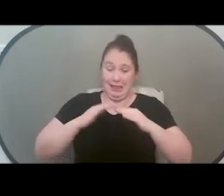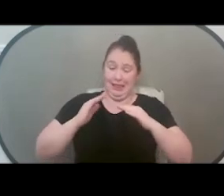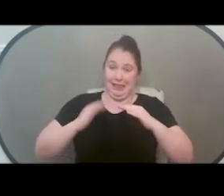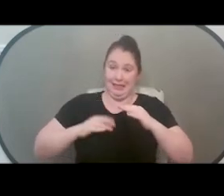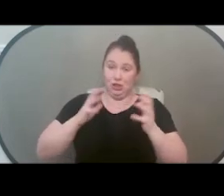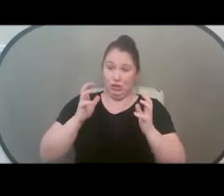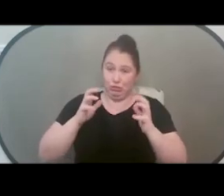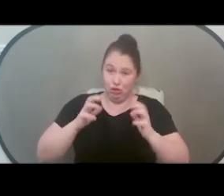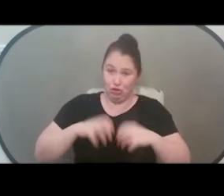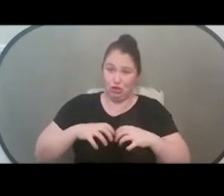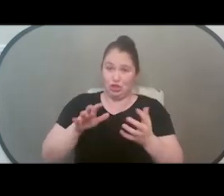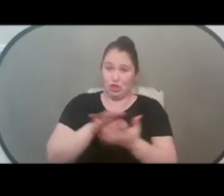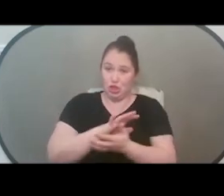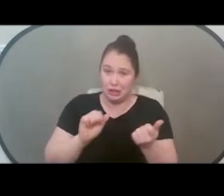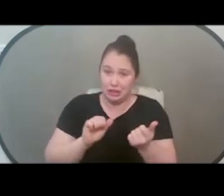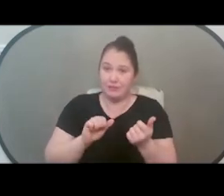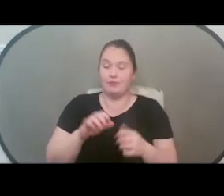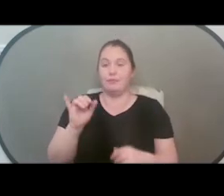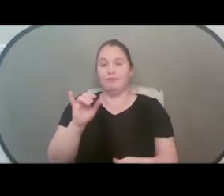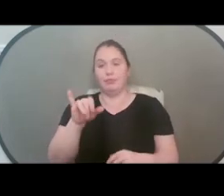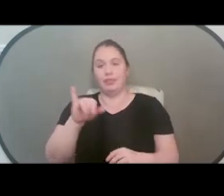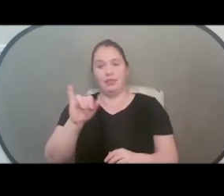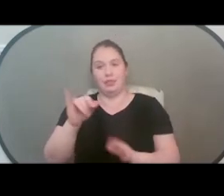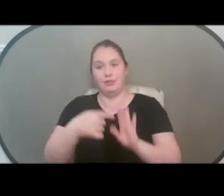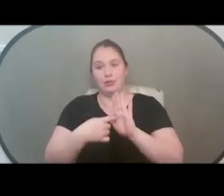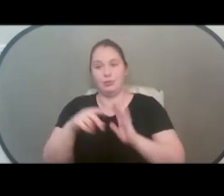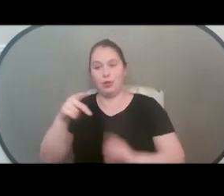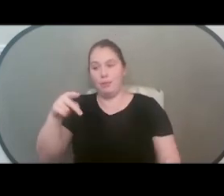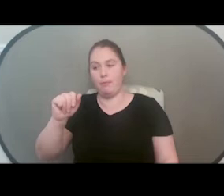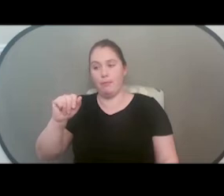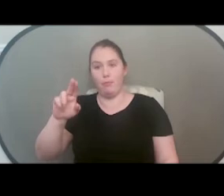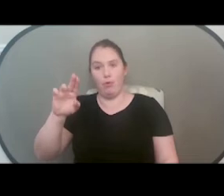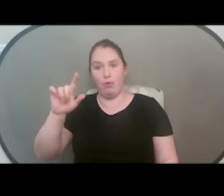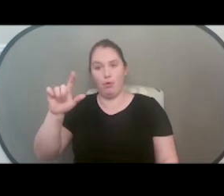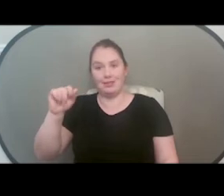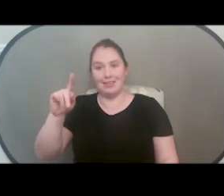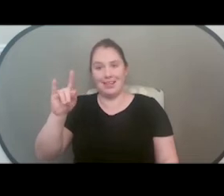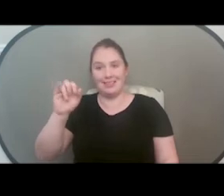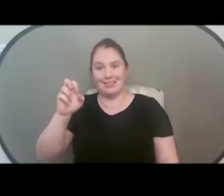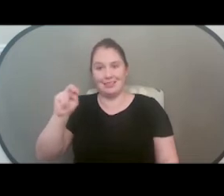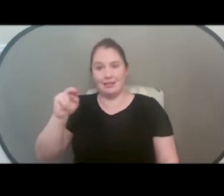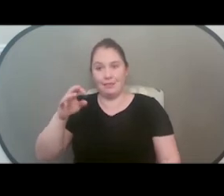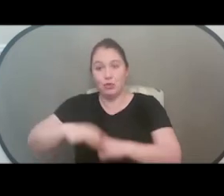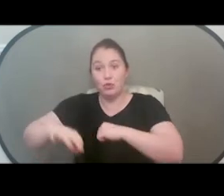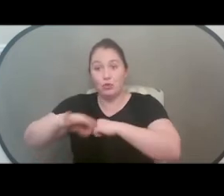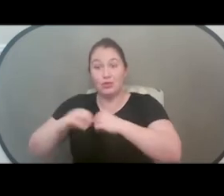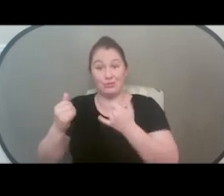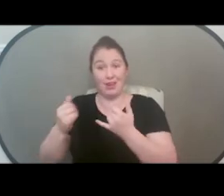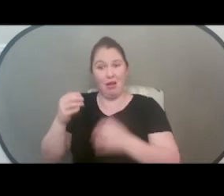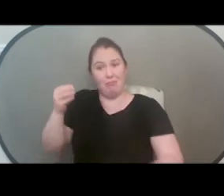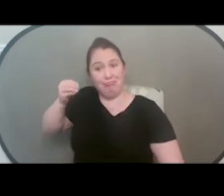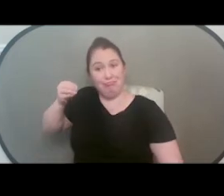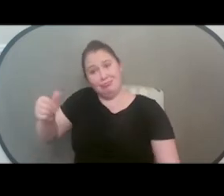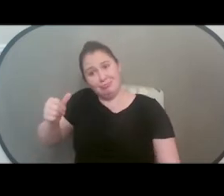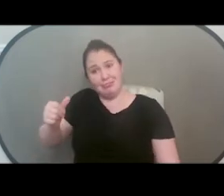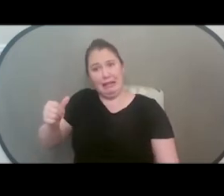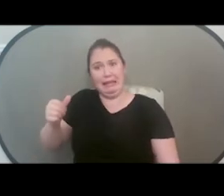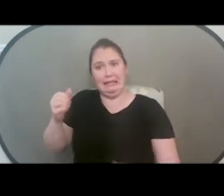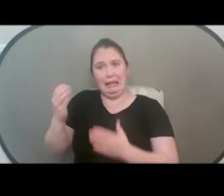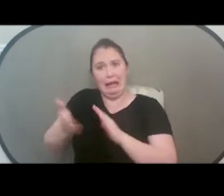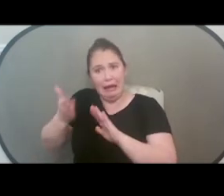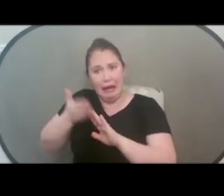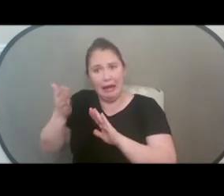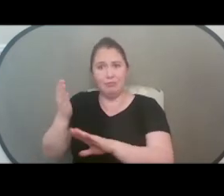And like, for example, the new Paul Tyson field, we would not want to touch that because you're just putting a lot of money in it right now to update